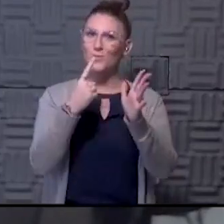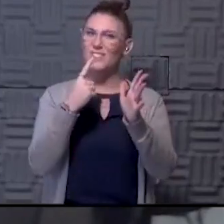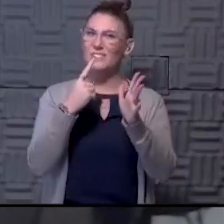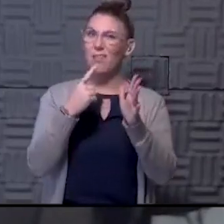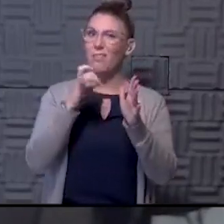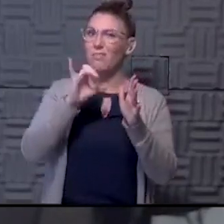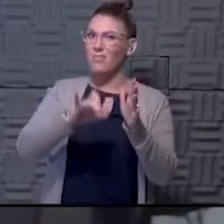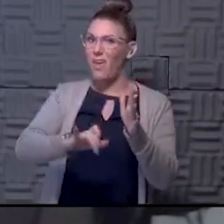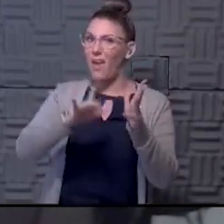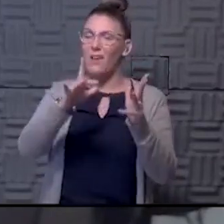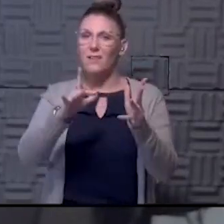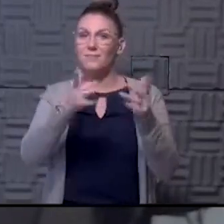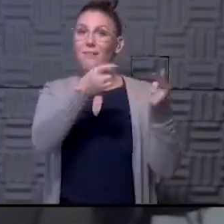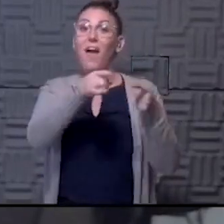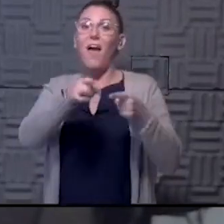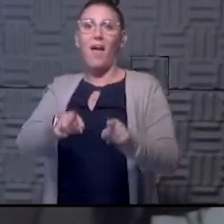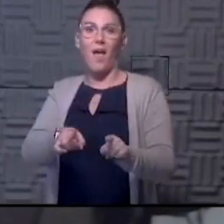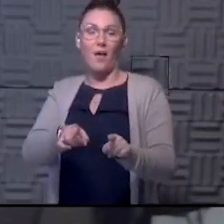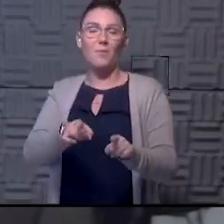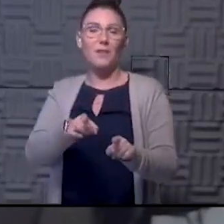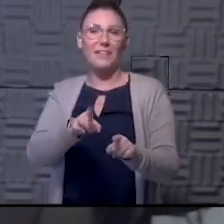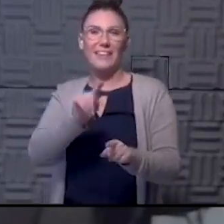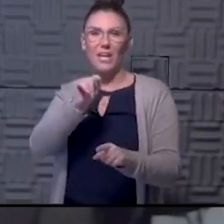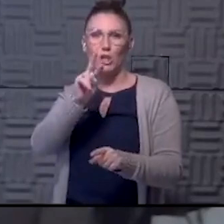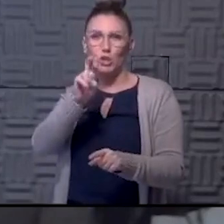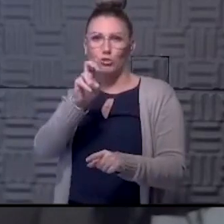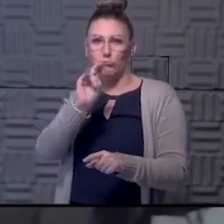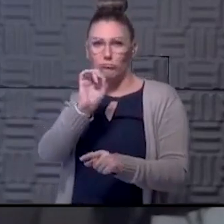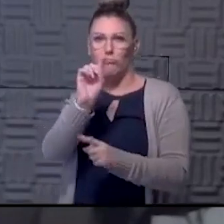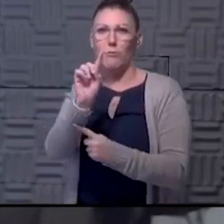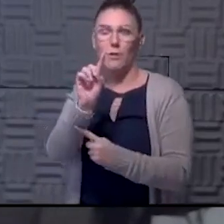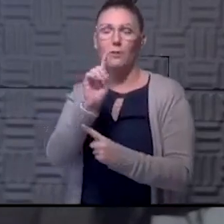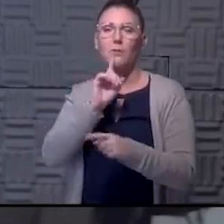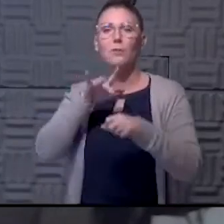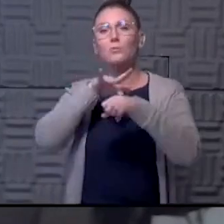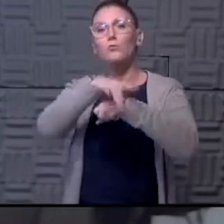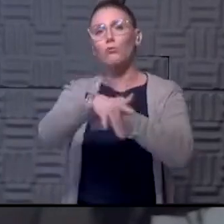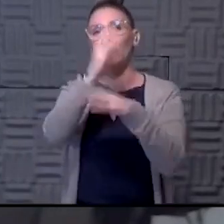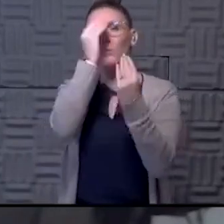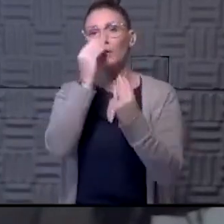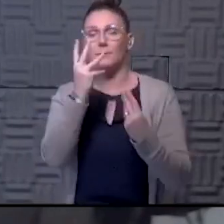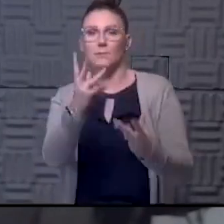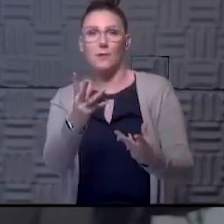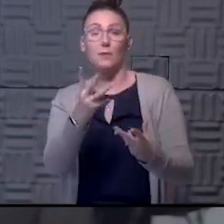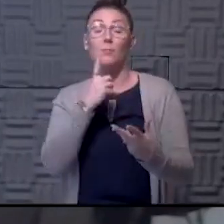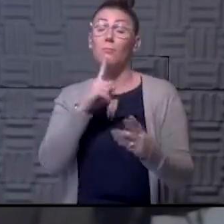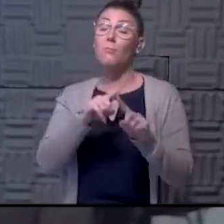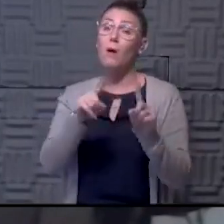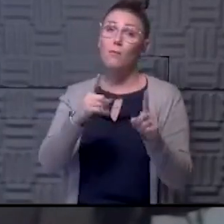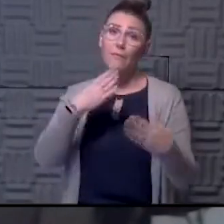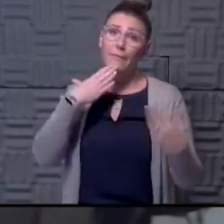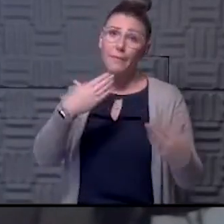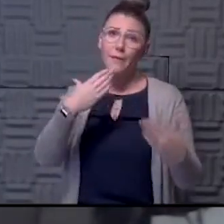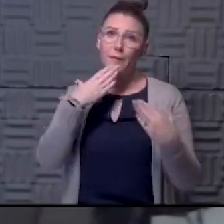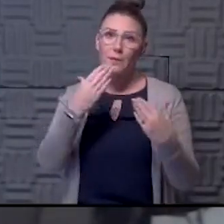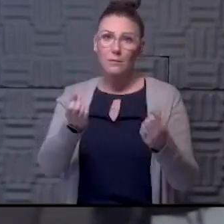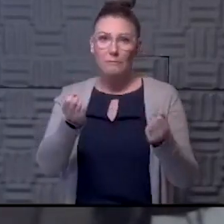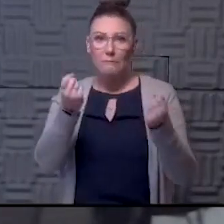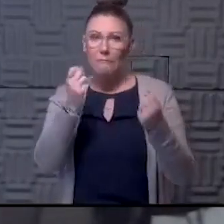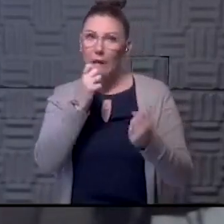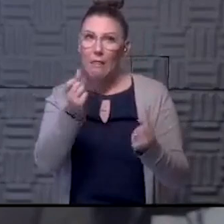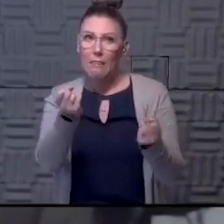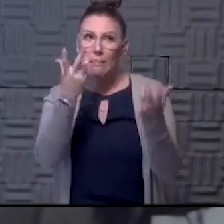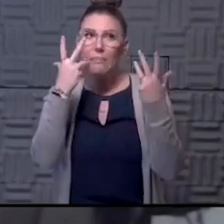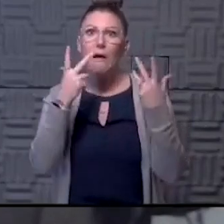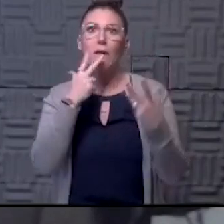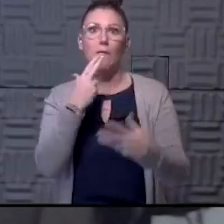best way to say it. These are sort of early data for the most part. And, thankfully, there weren't a massive amount of